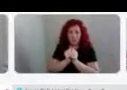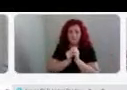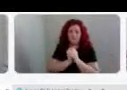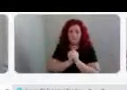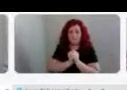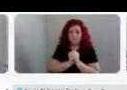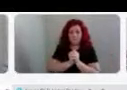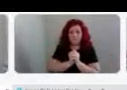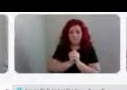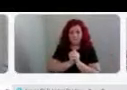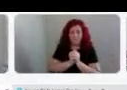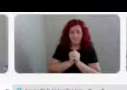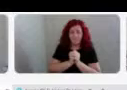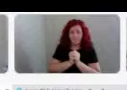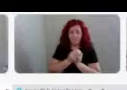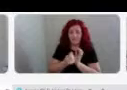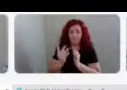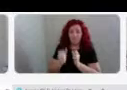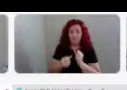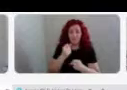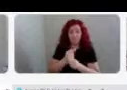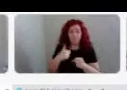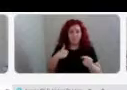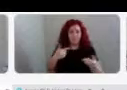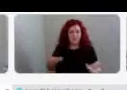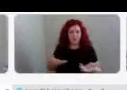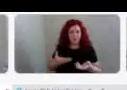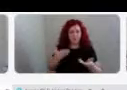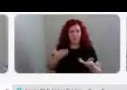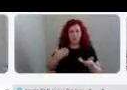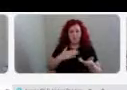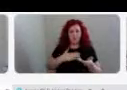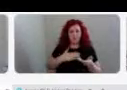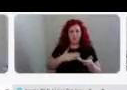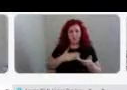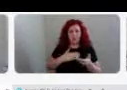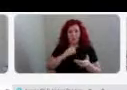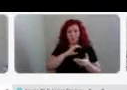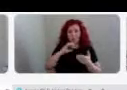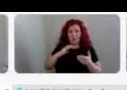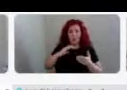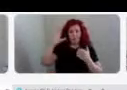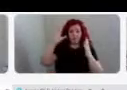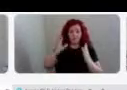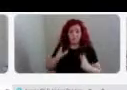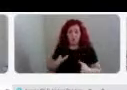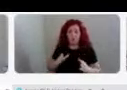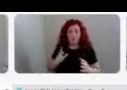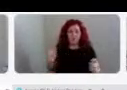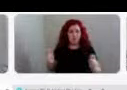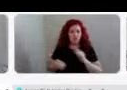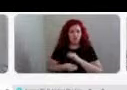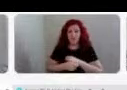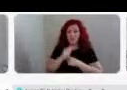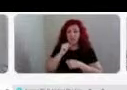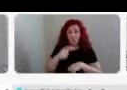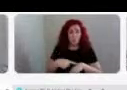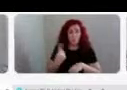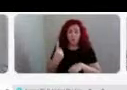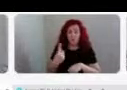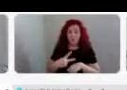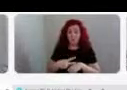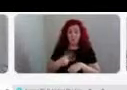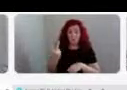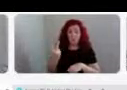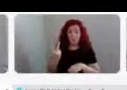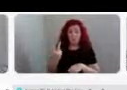years that i have been here the party of my congressperson has changed not once but twice now that